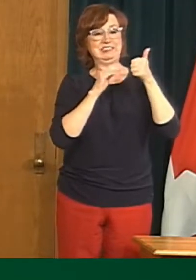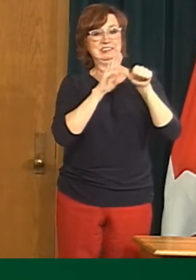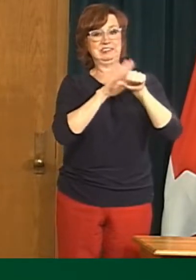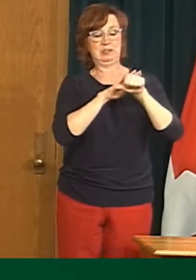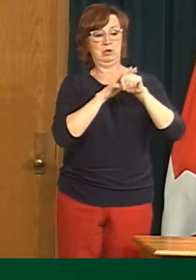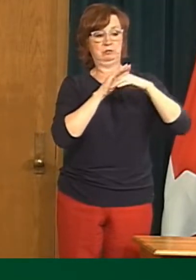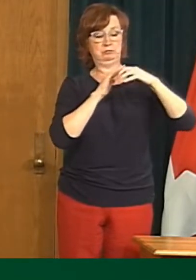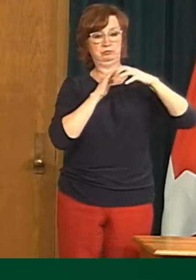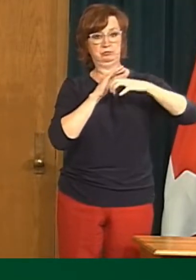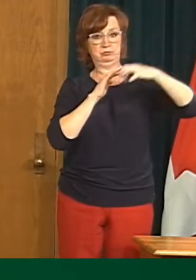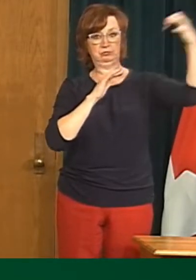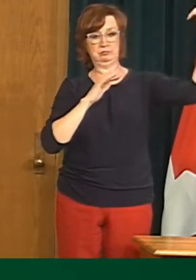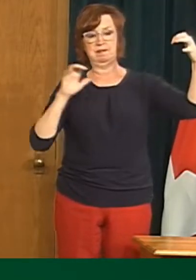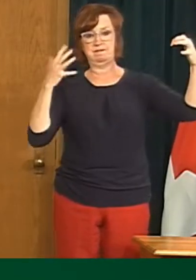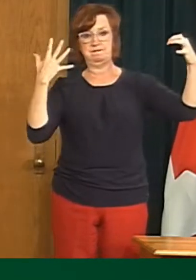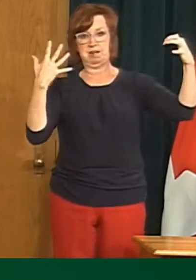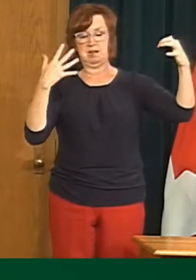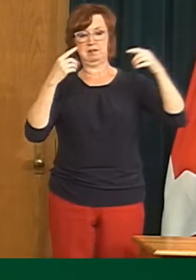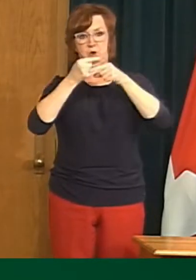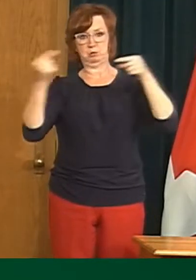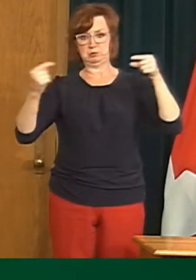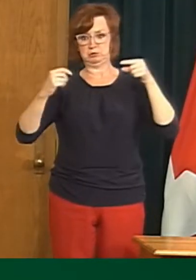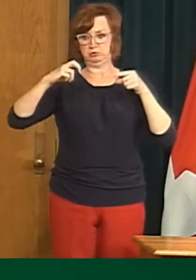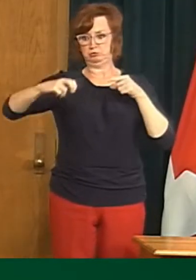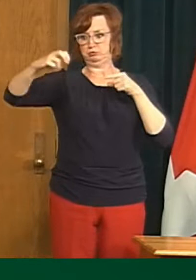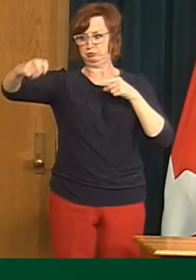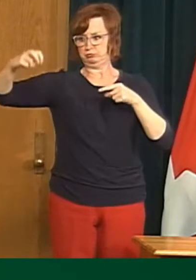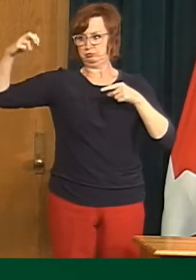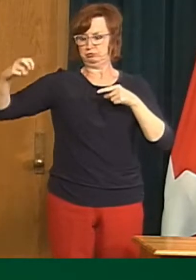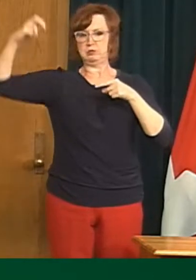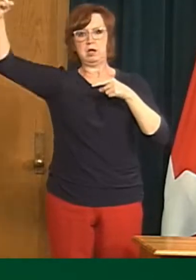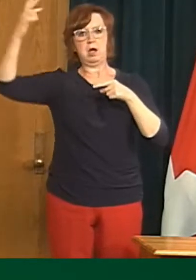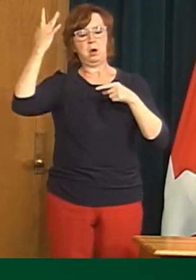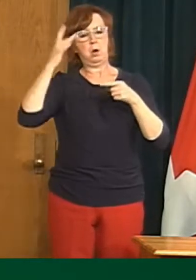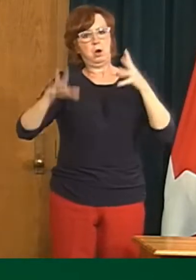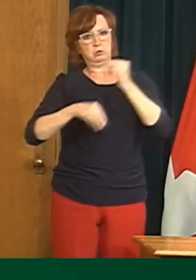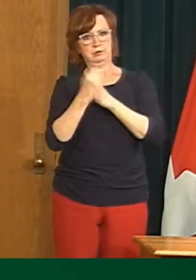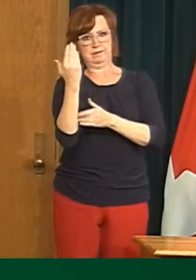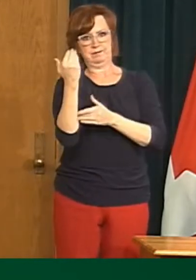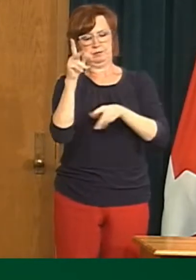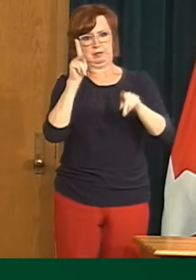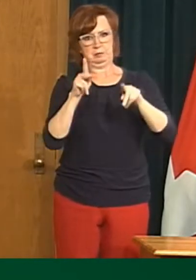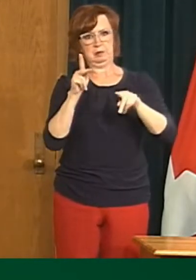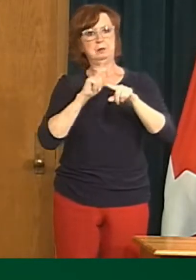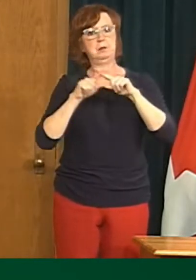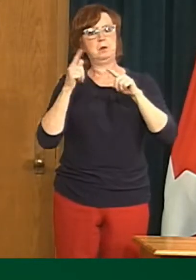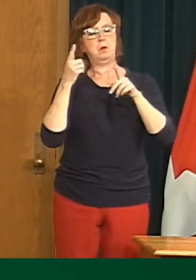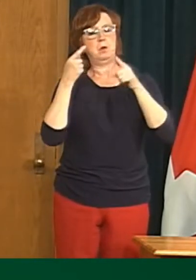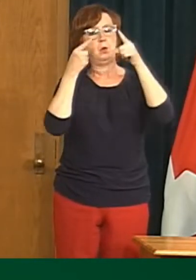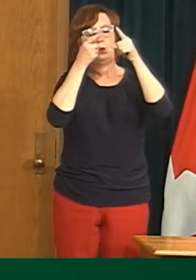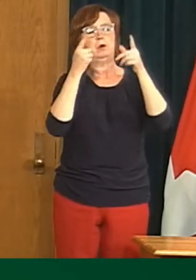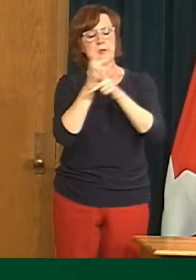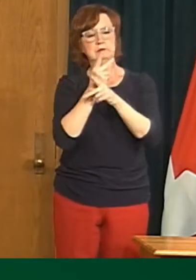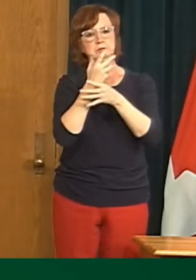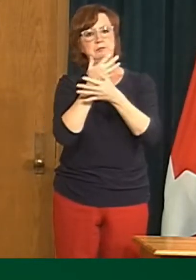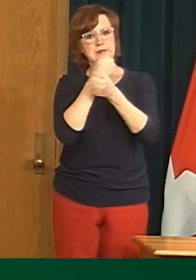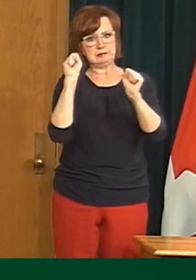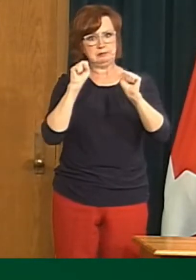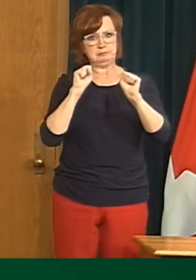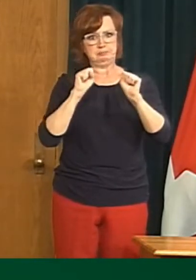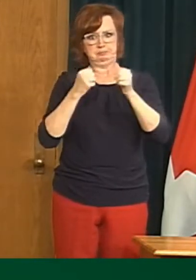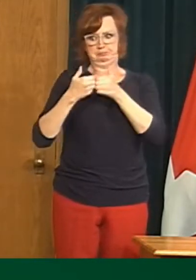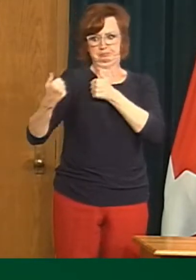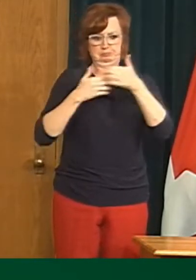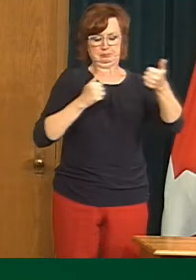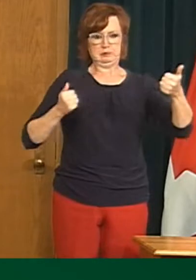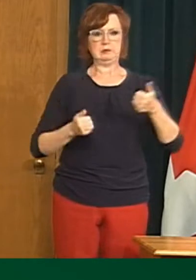distancing is in place. On June the 15th, the Finance Minister, Donna Harpower, will table an updated version of the